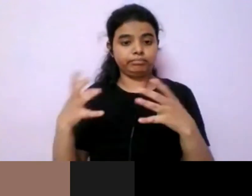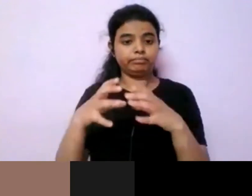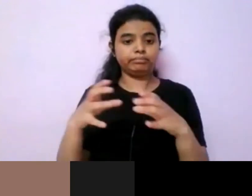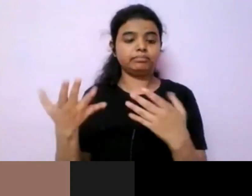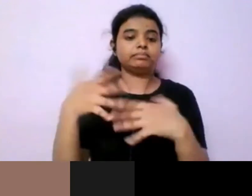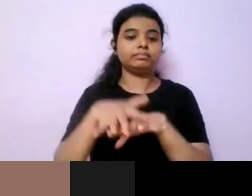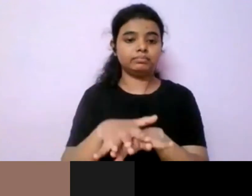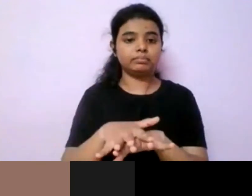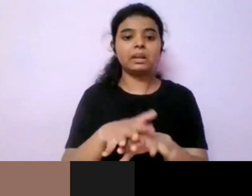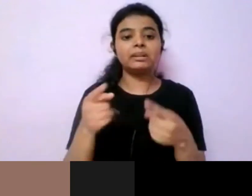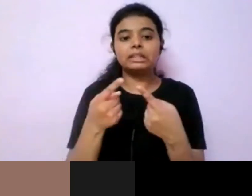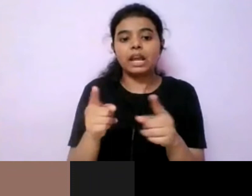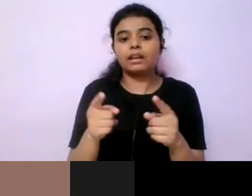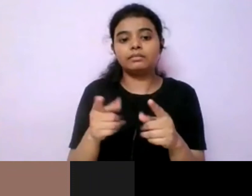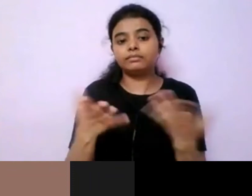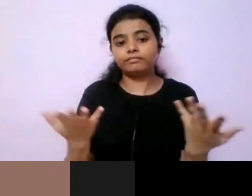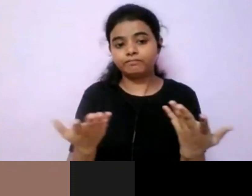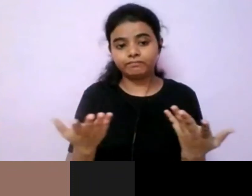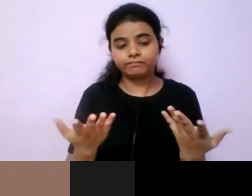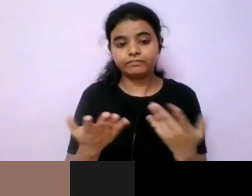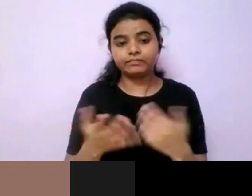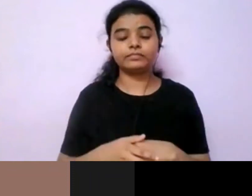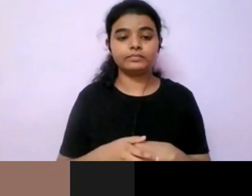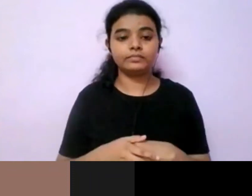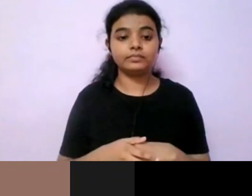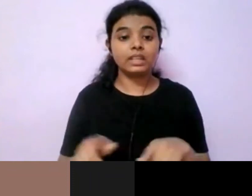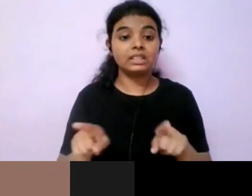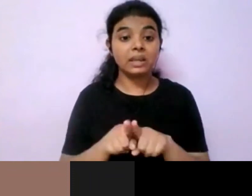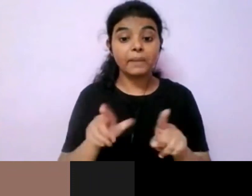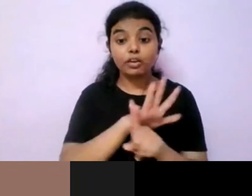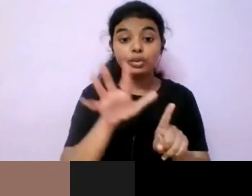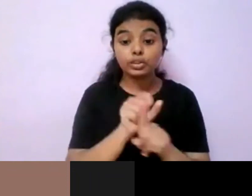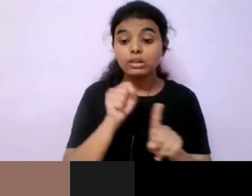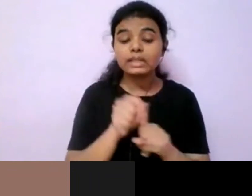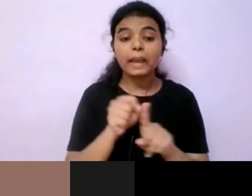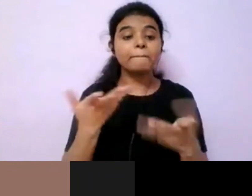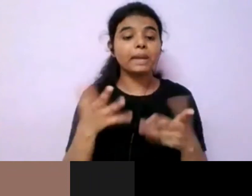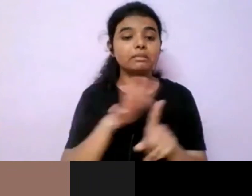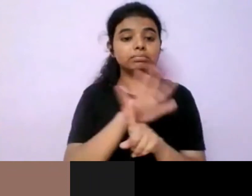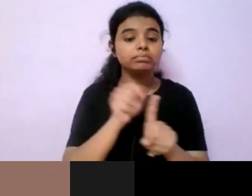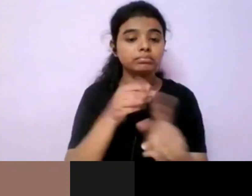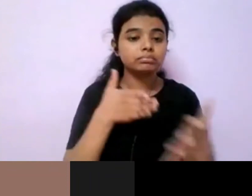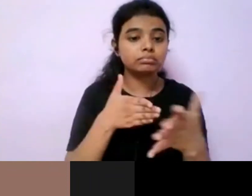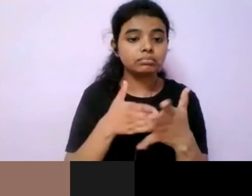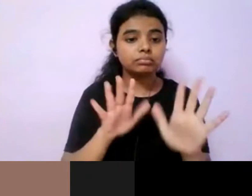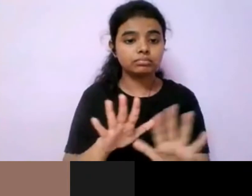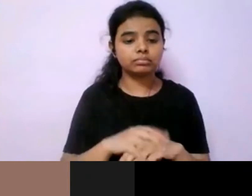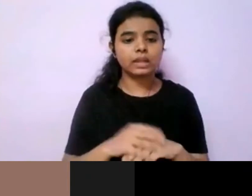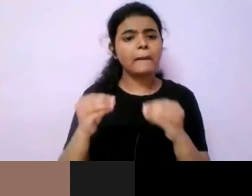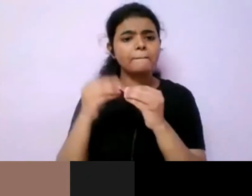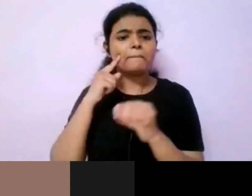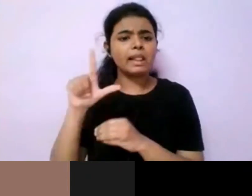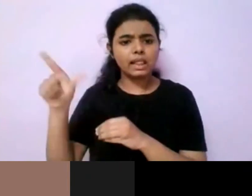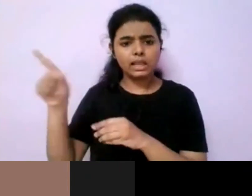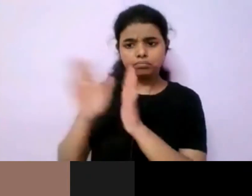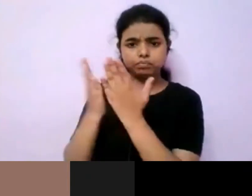it doesn't do is it doesn't allow us to see, well, how do we challenge those cultural practices? What do we have to do? So I think Bill's work